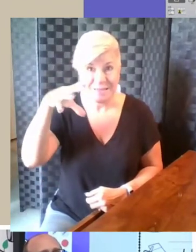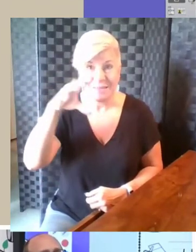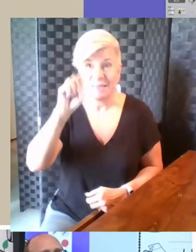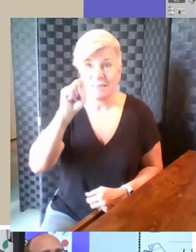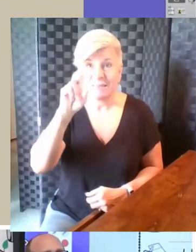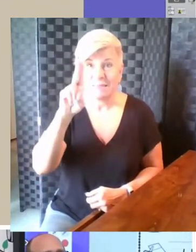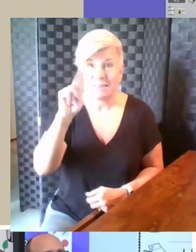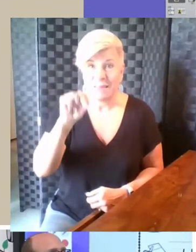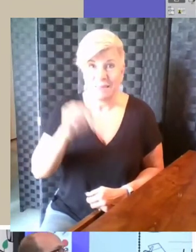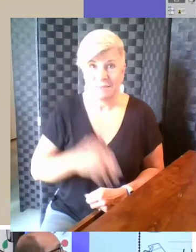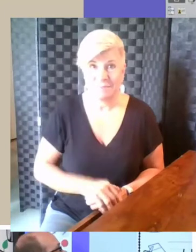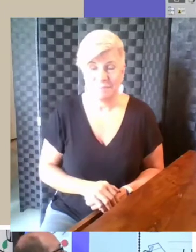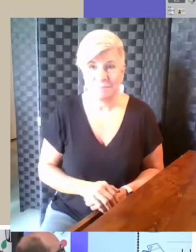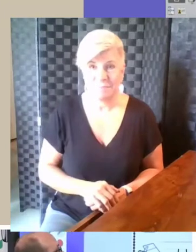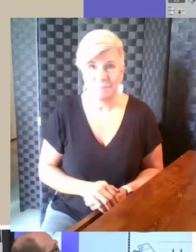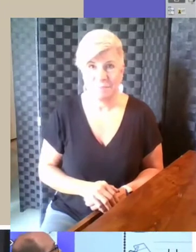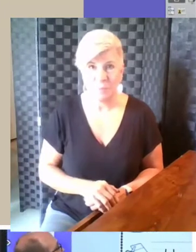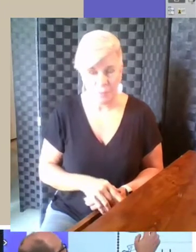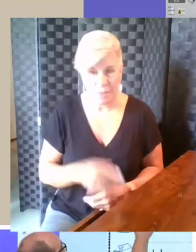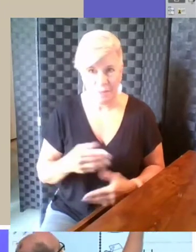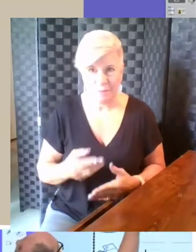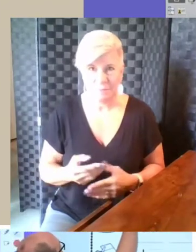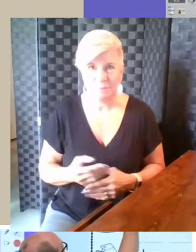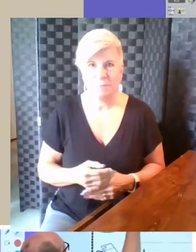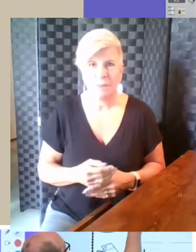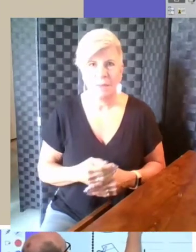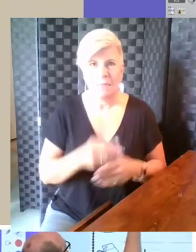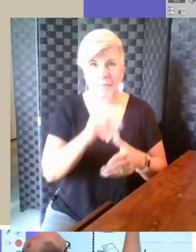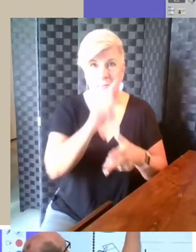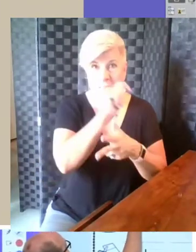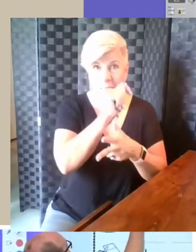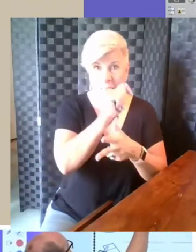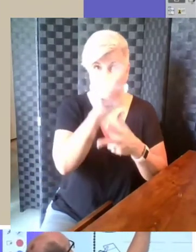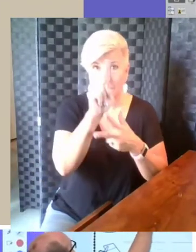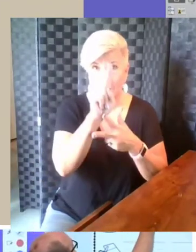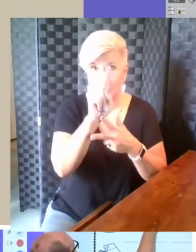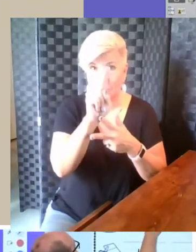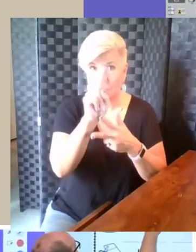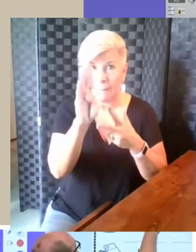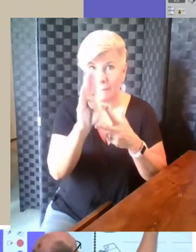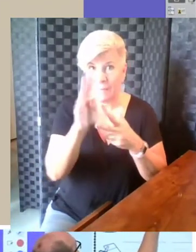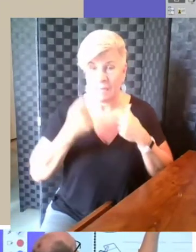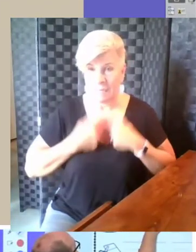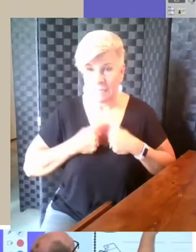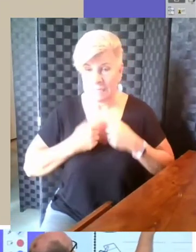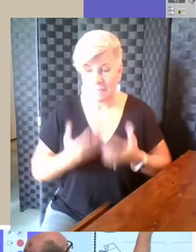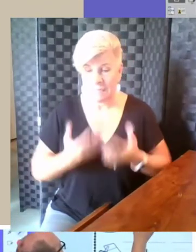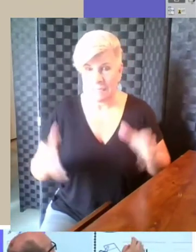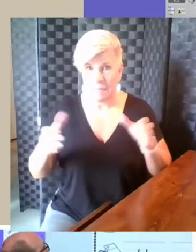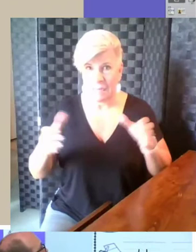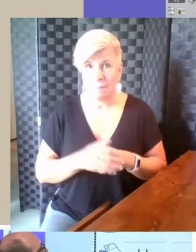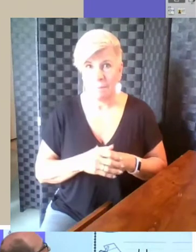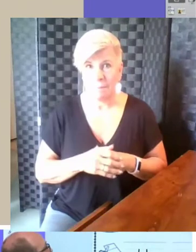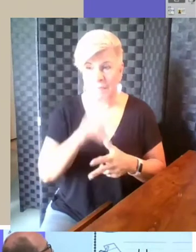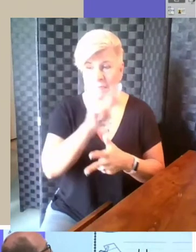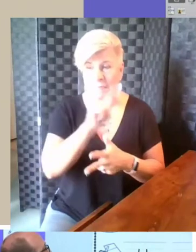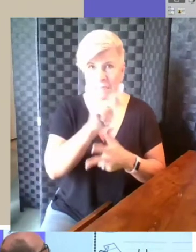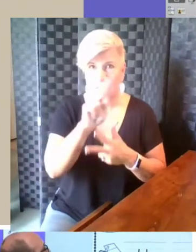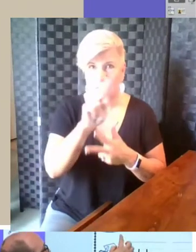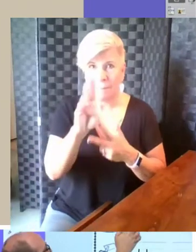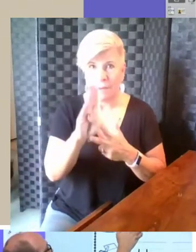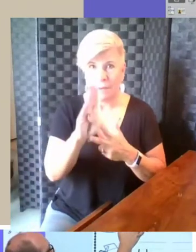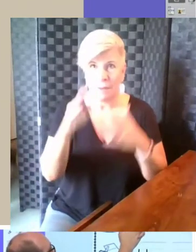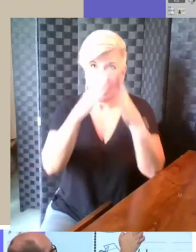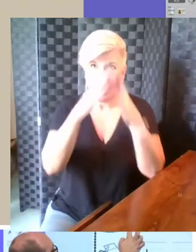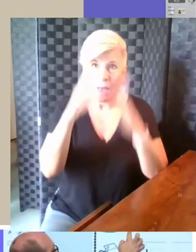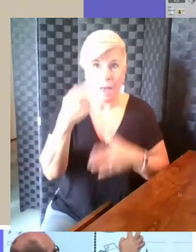And let's see if you've got them. The consonants in tub are T and B. The consonants in